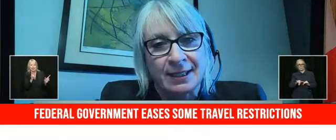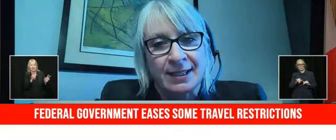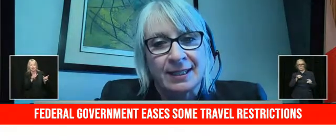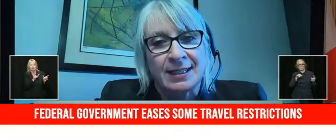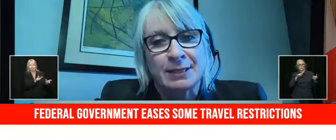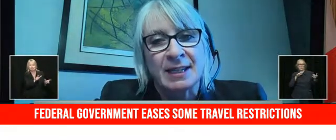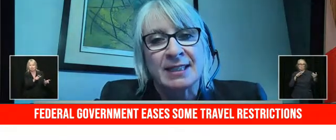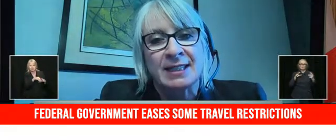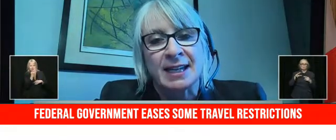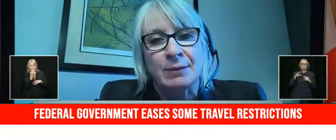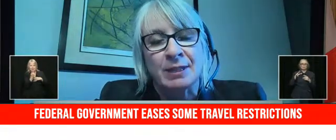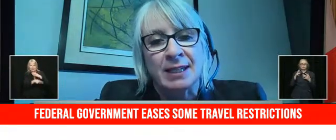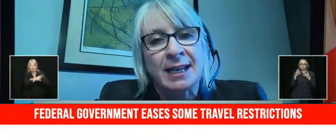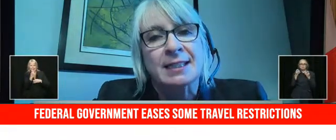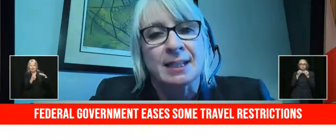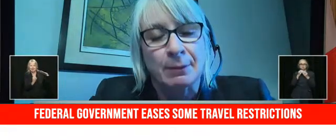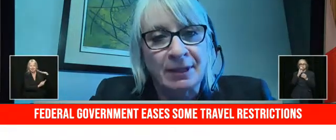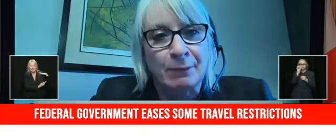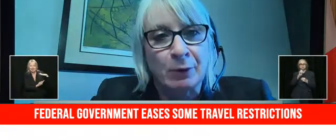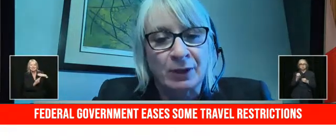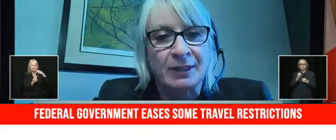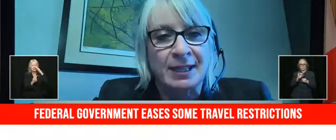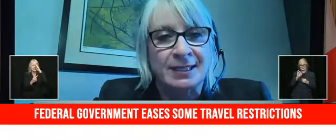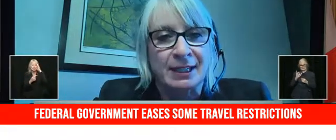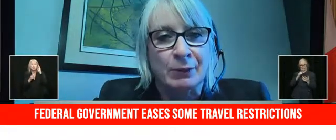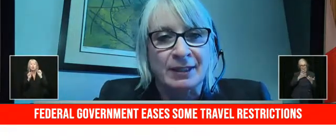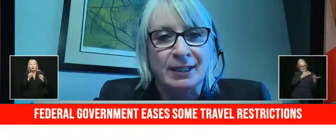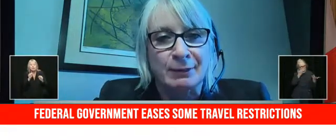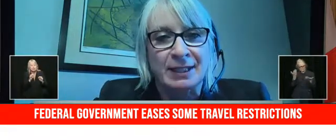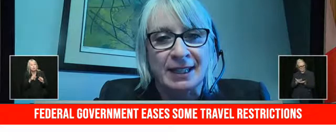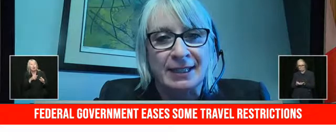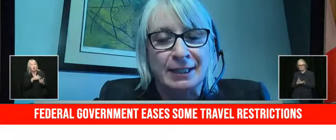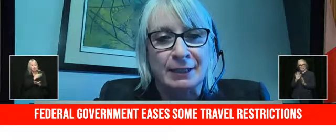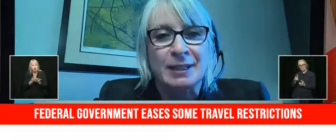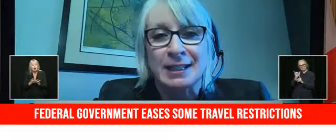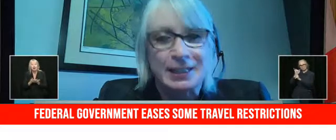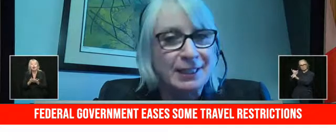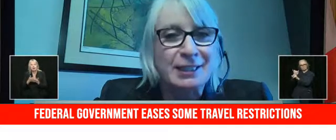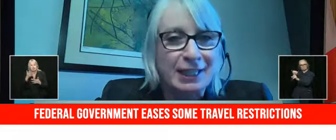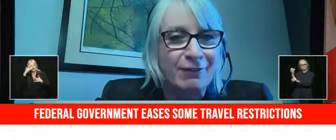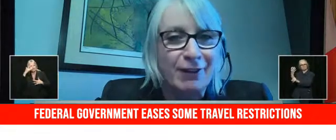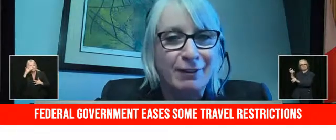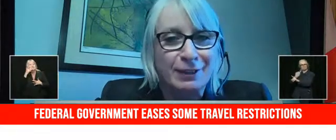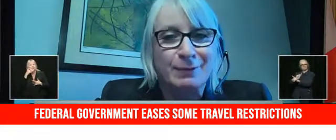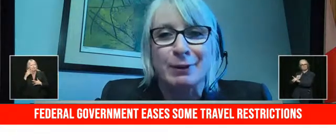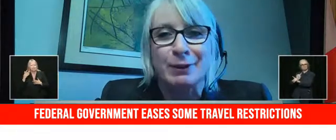quarantine. This means that, yes, some people will get sick when they come to Canada. It is a